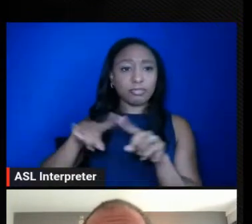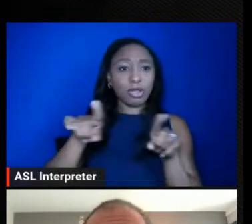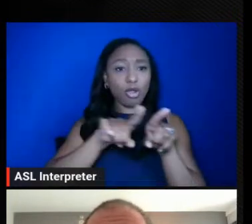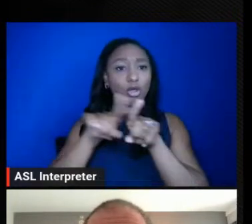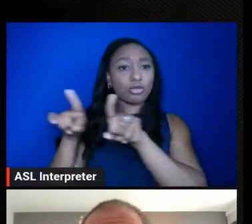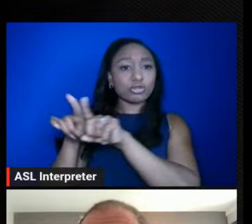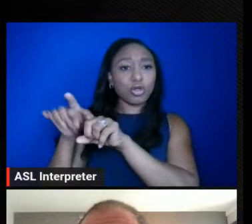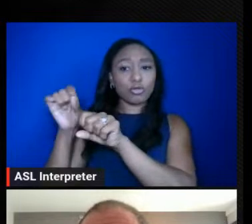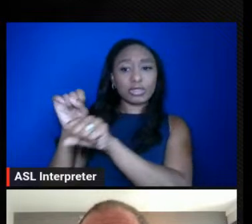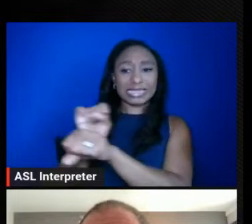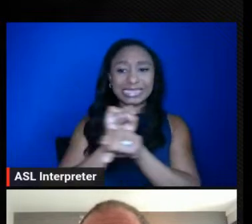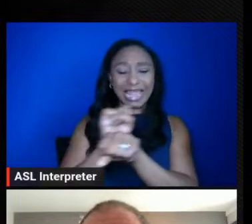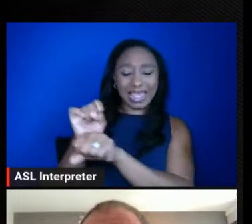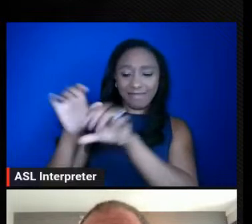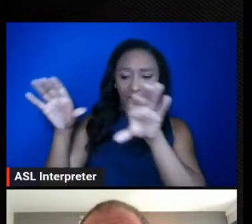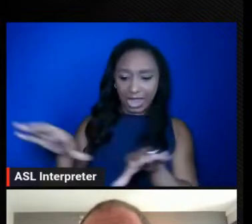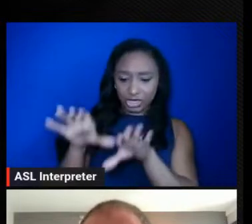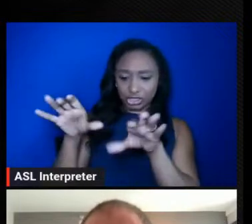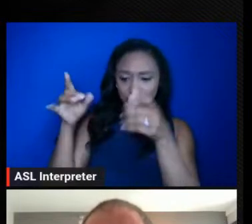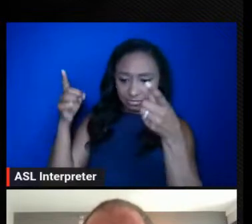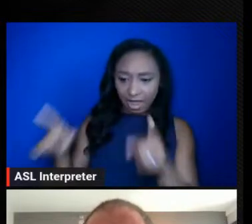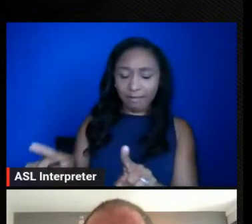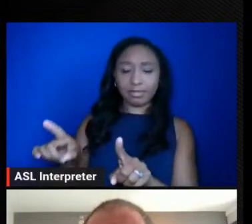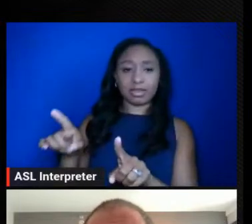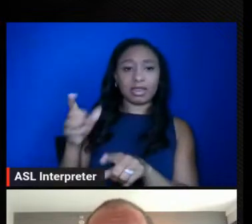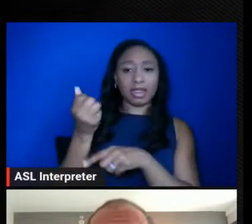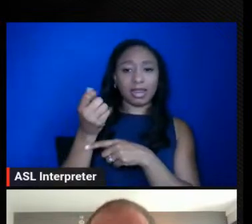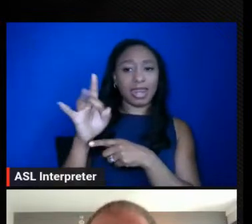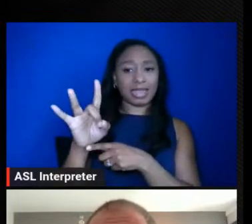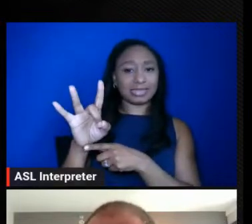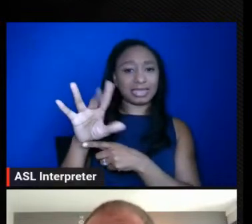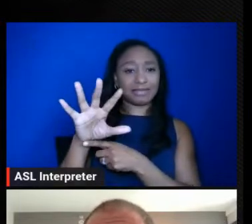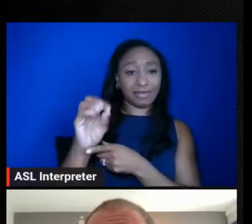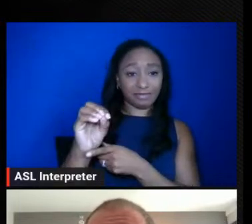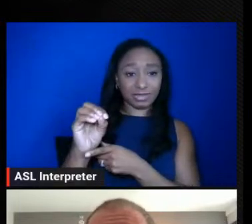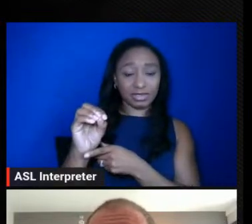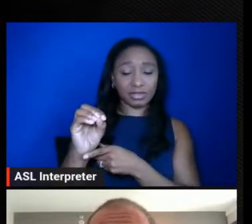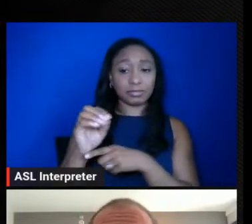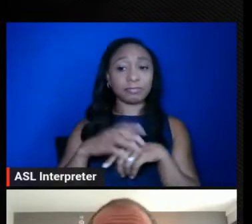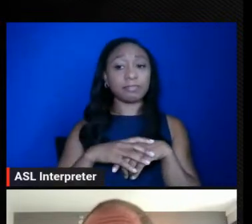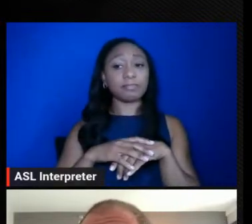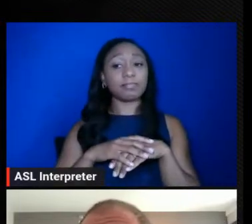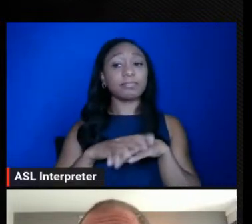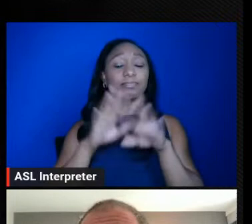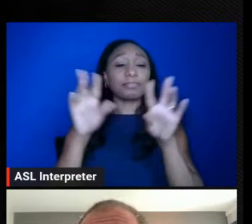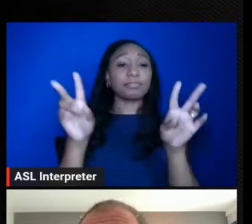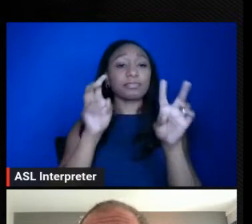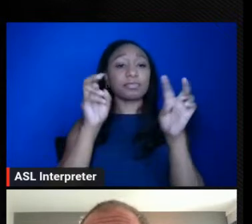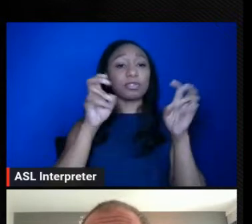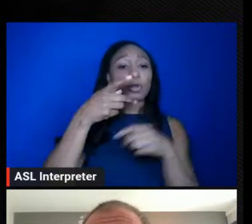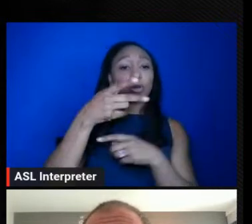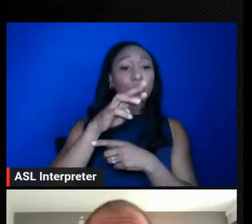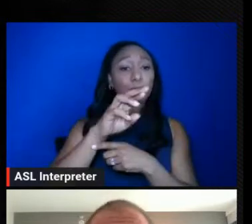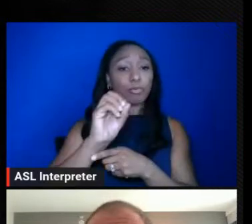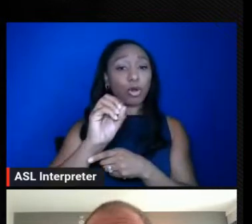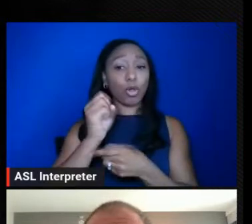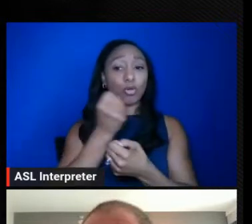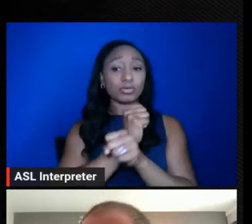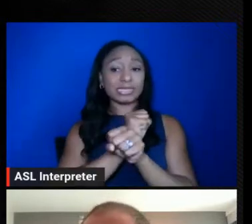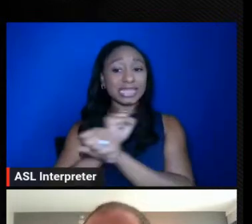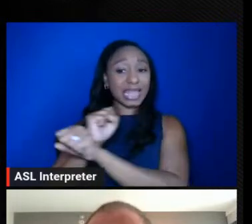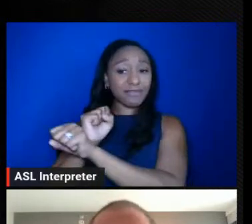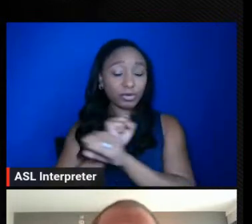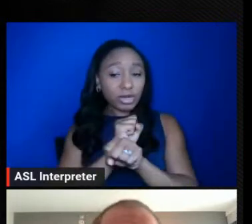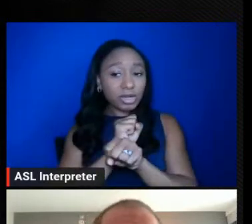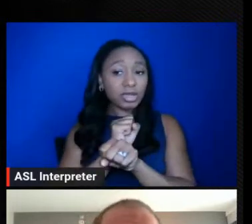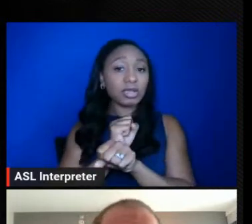of 1850, a pro-slavery, pro-kidnapping abomination that put this